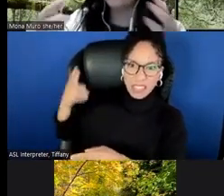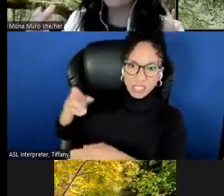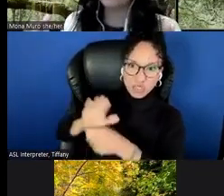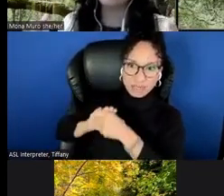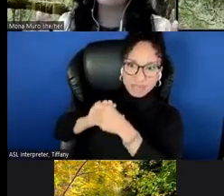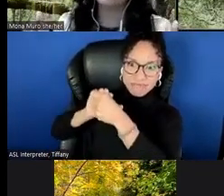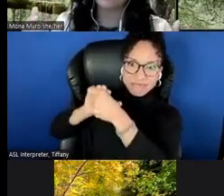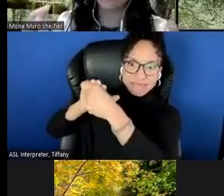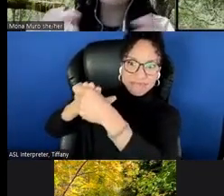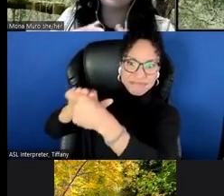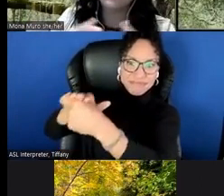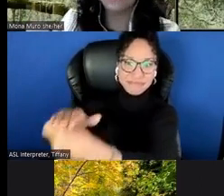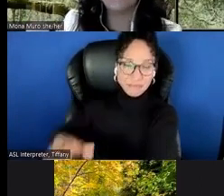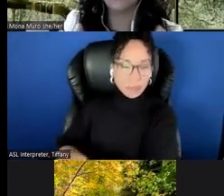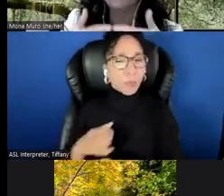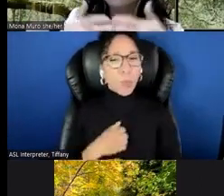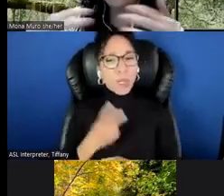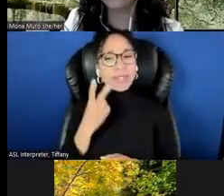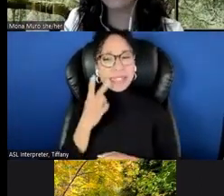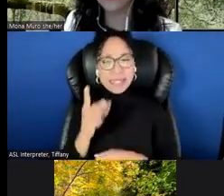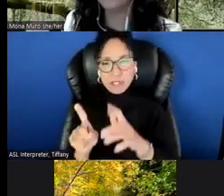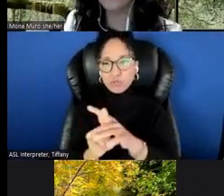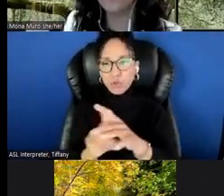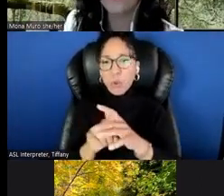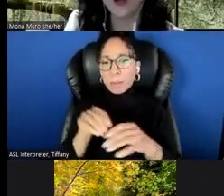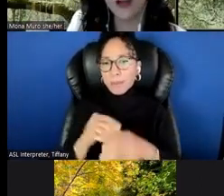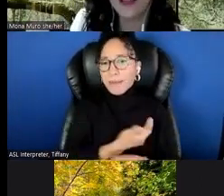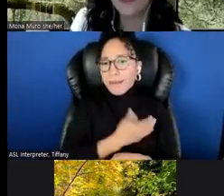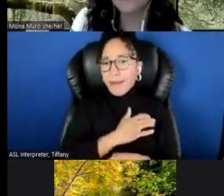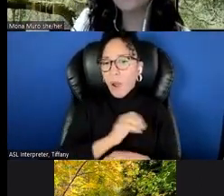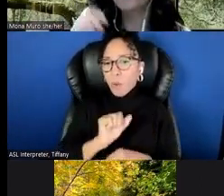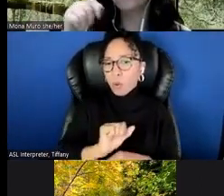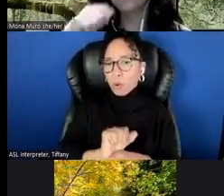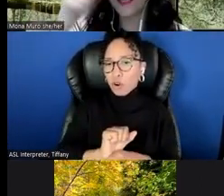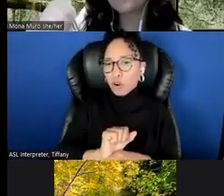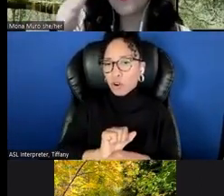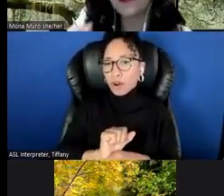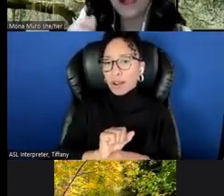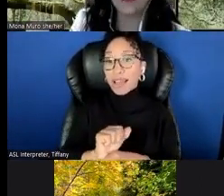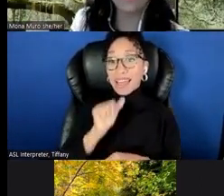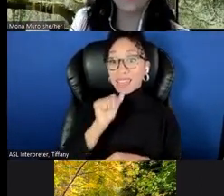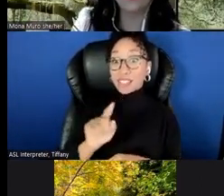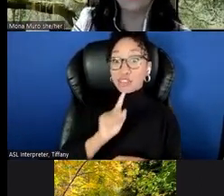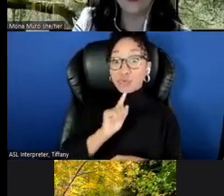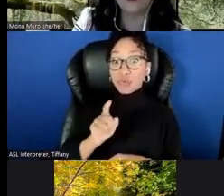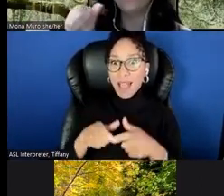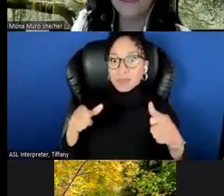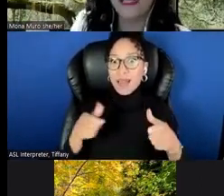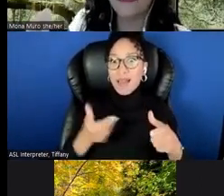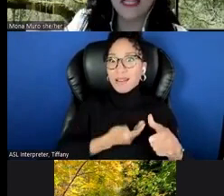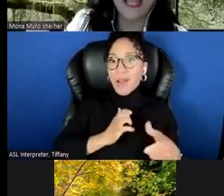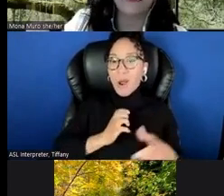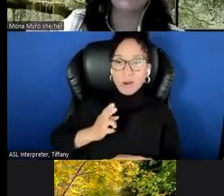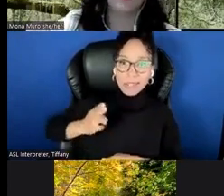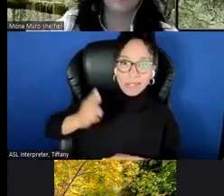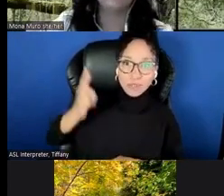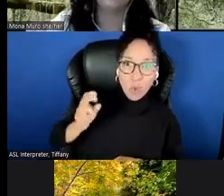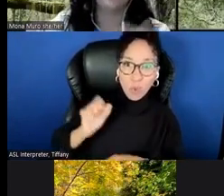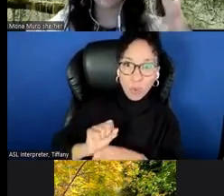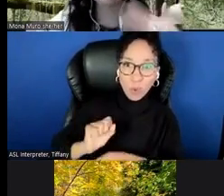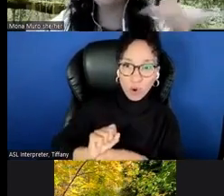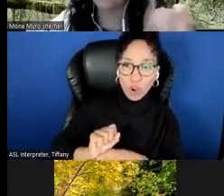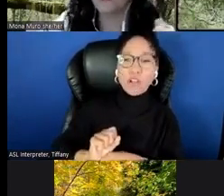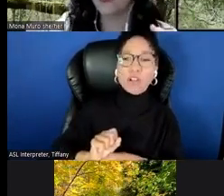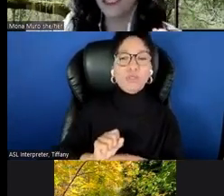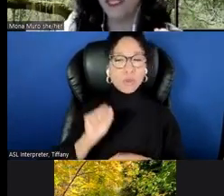that really is outside of our historical movement work. And so that's where I will elevate this item